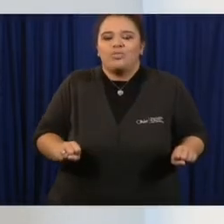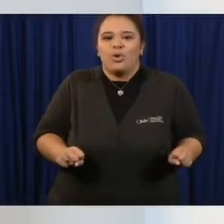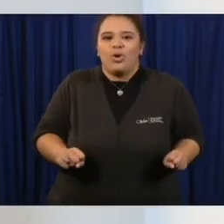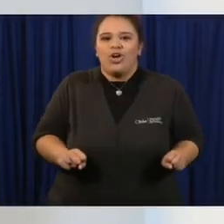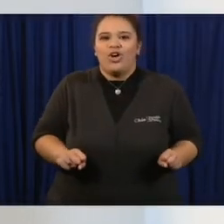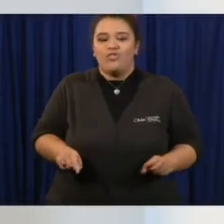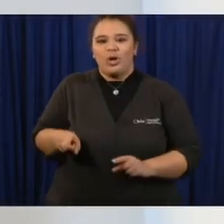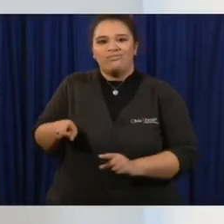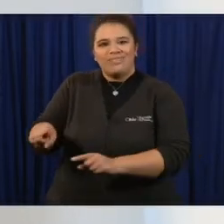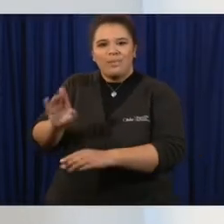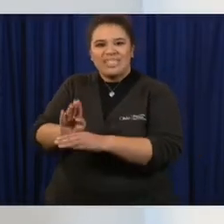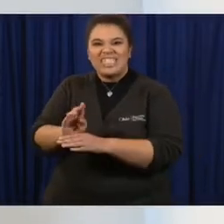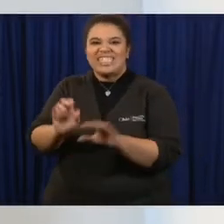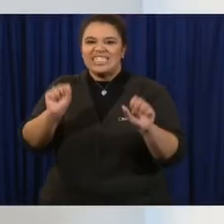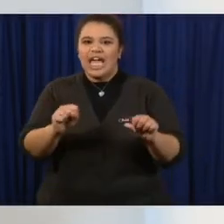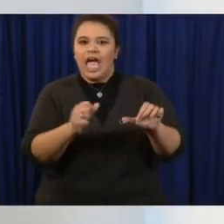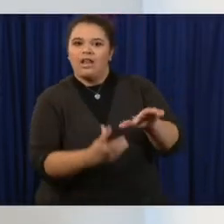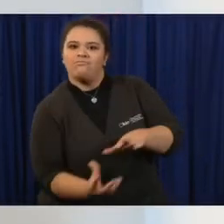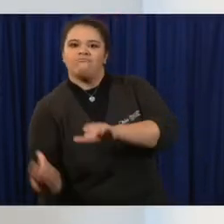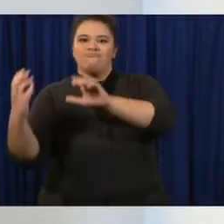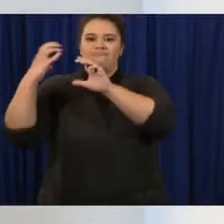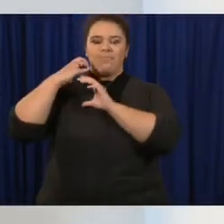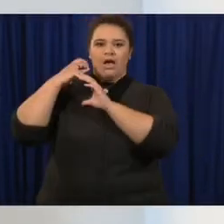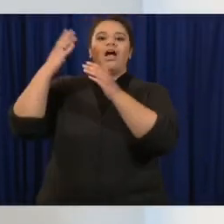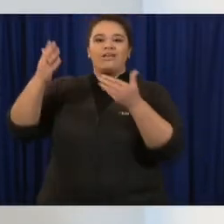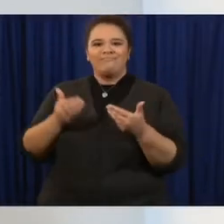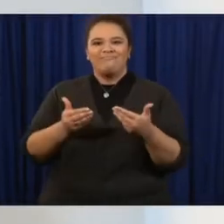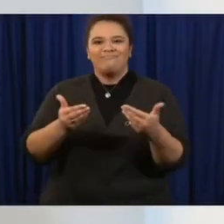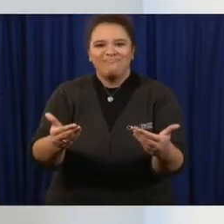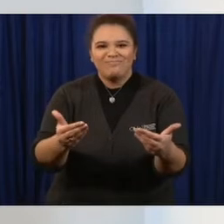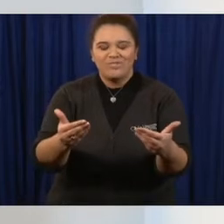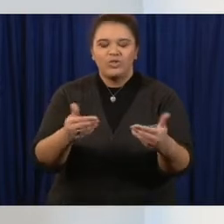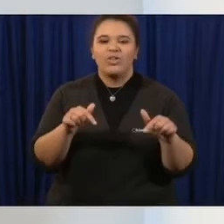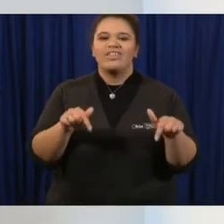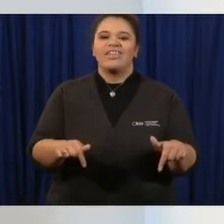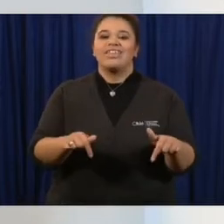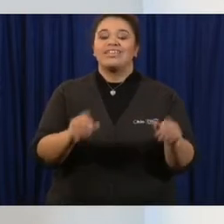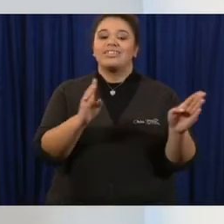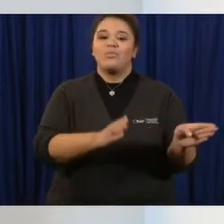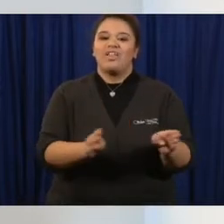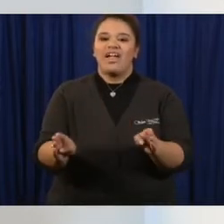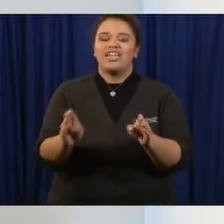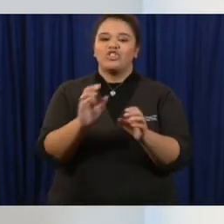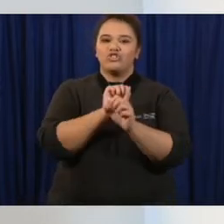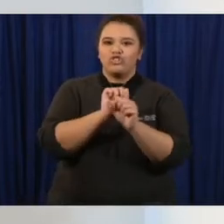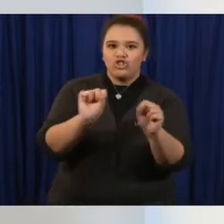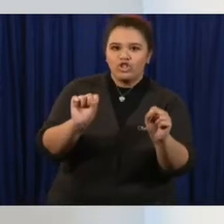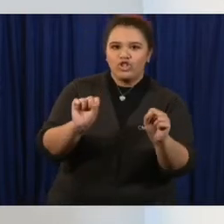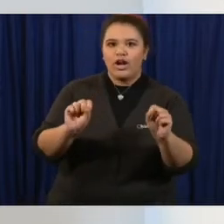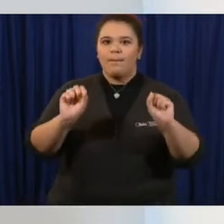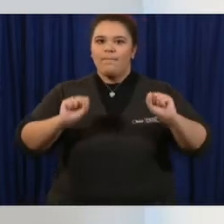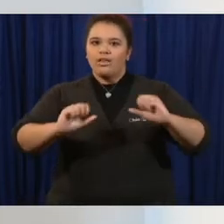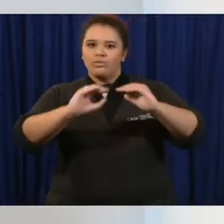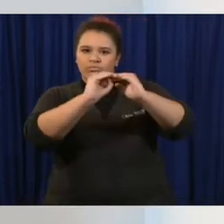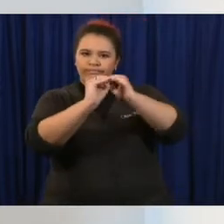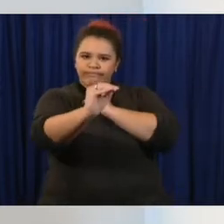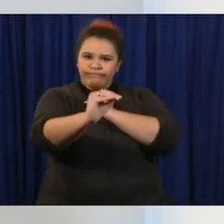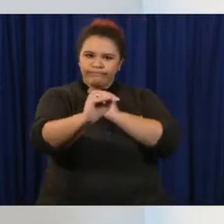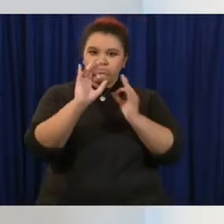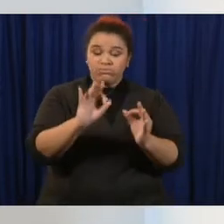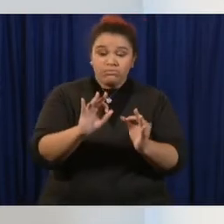best business-friendly, health secure plan that we can get. And we're getting very close to having it